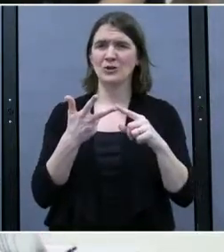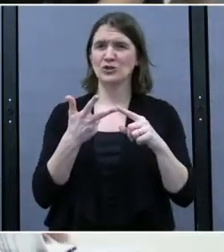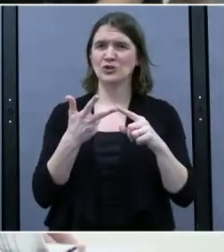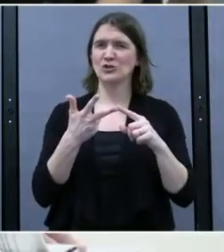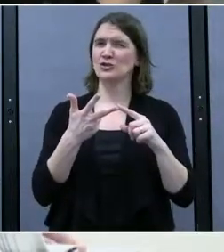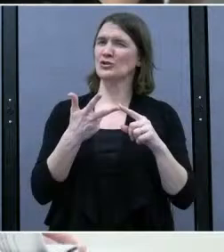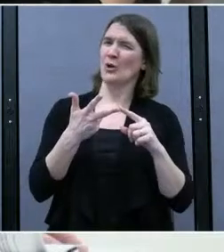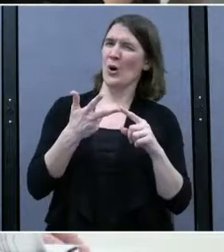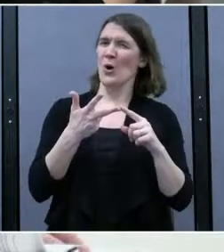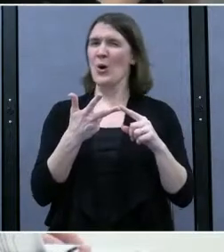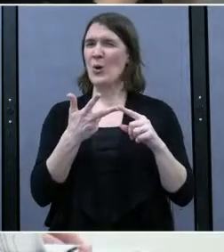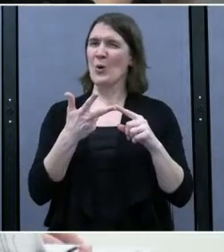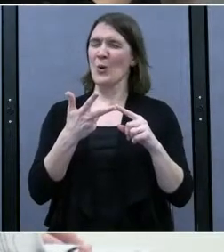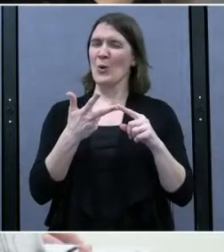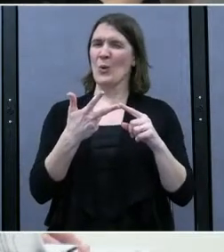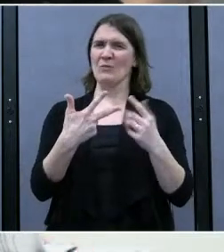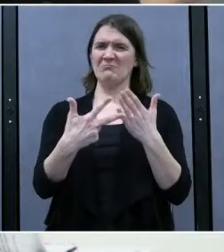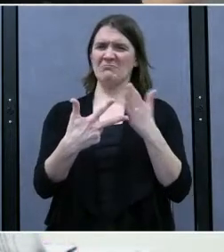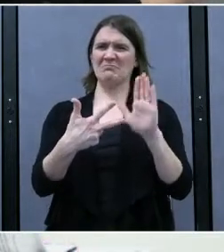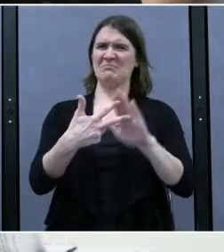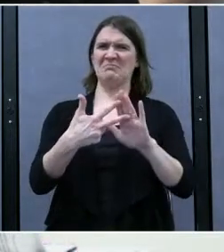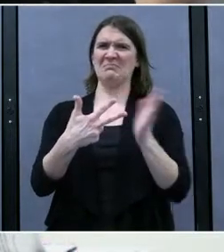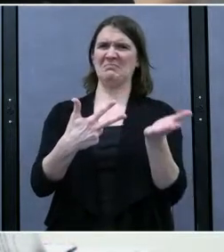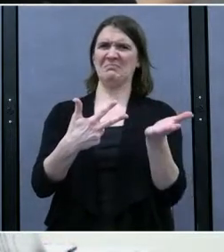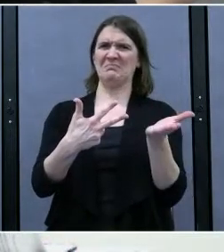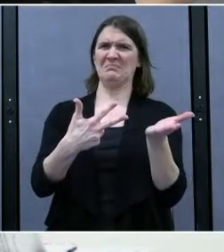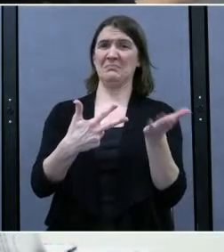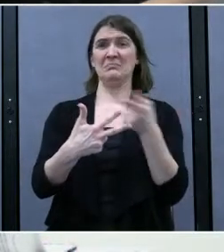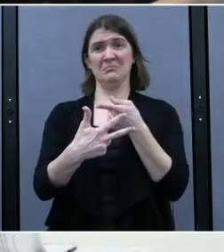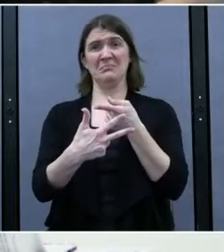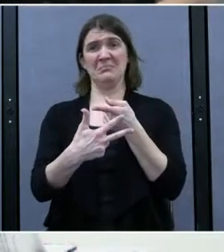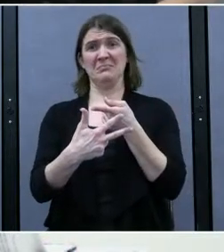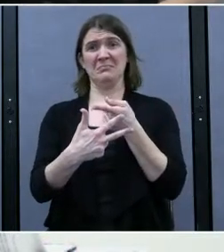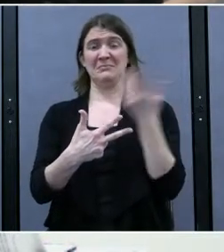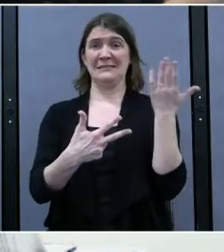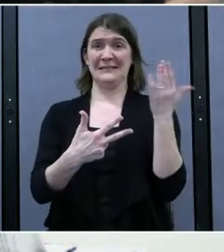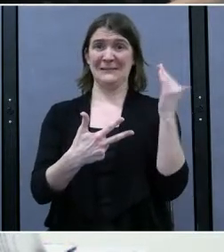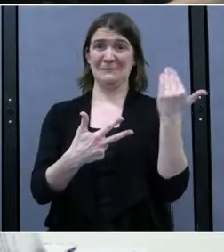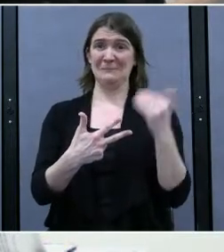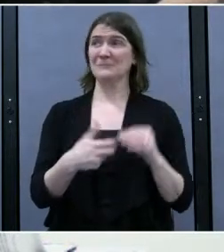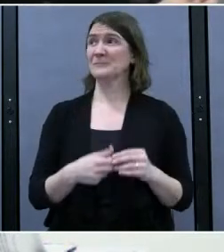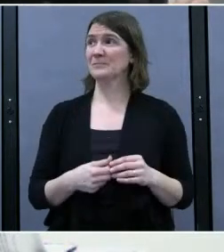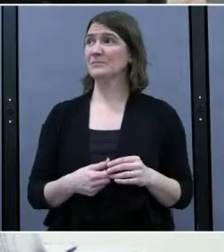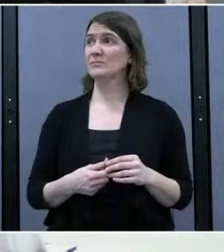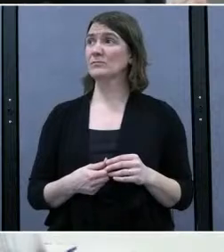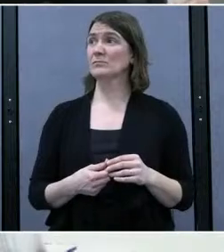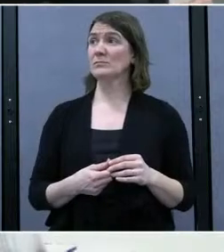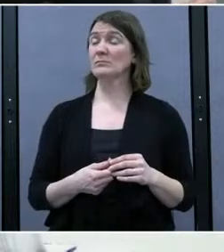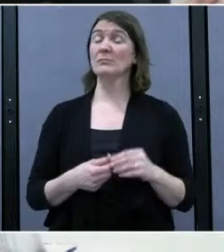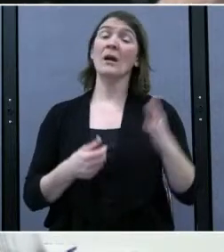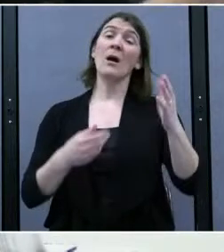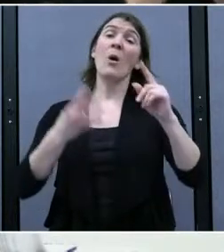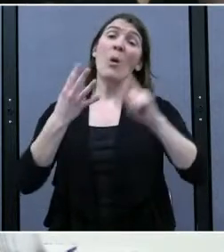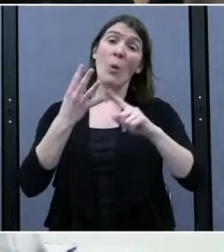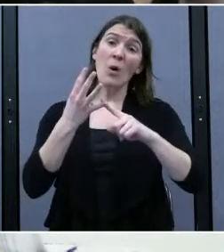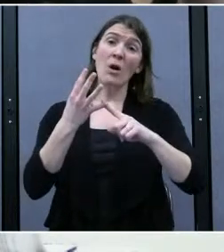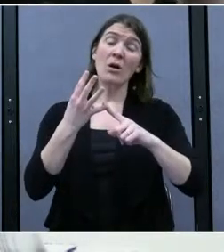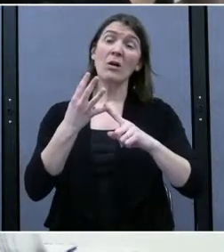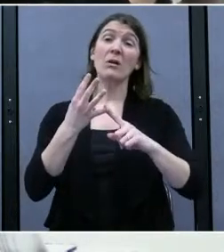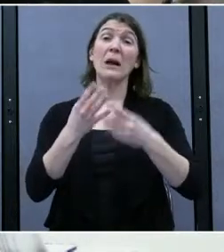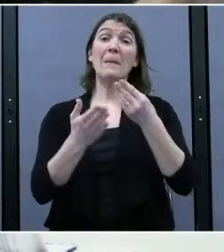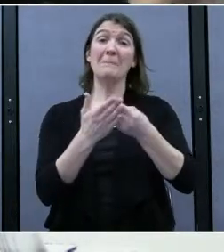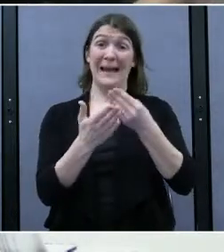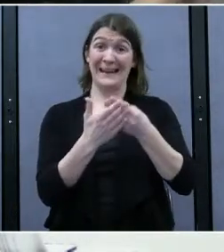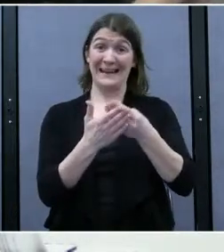for that, the expenditures in Article 9. So, and the other option is to put